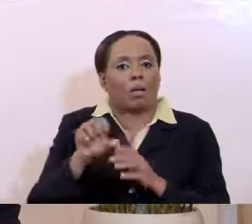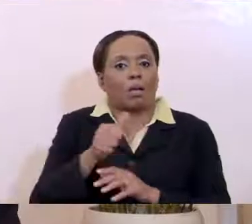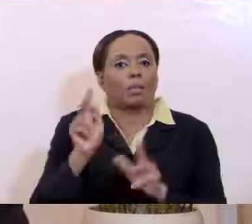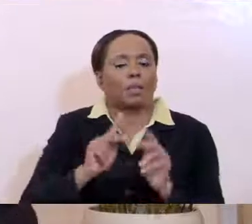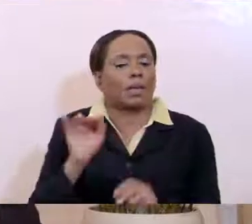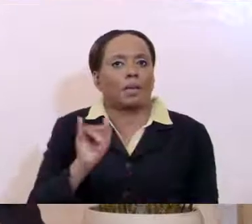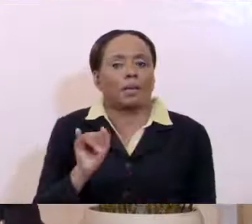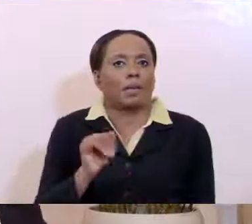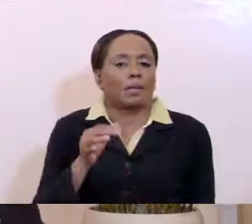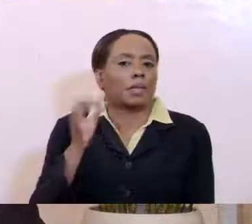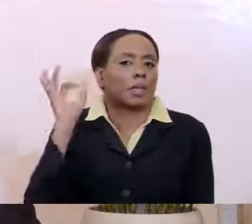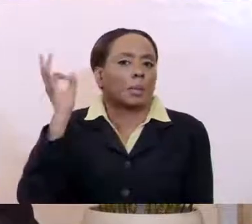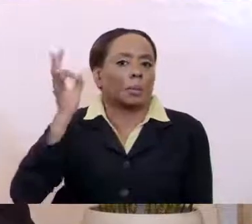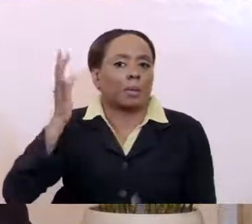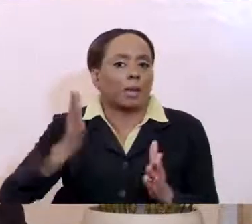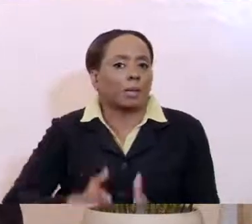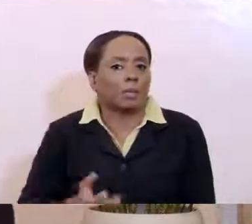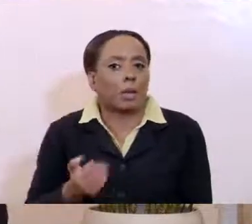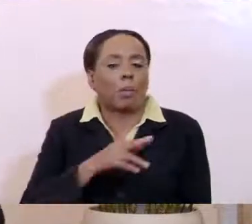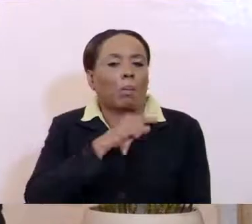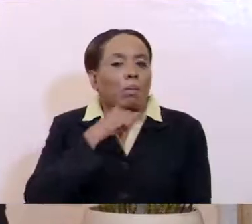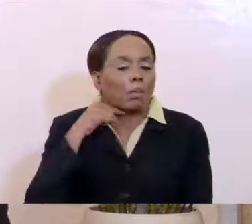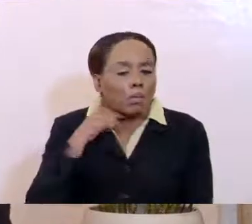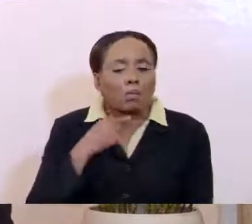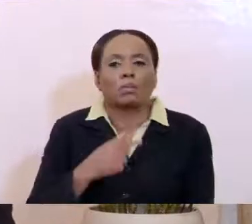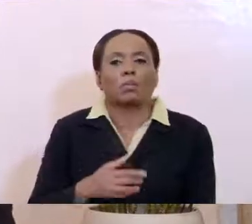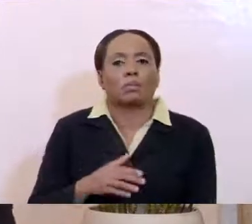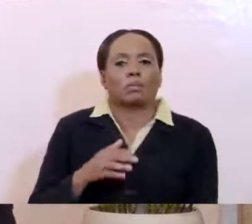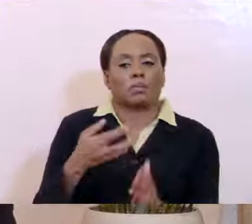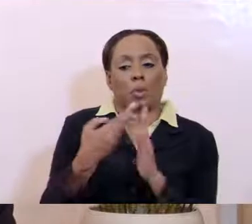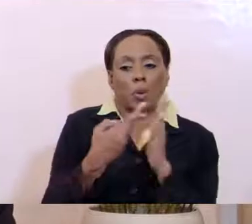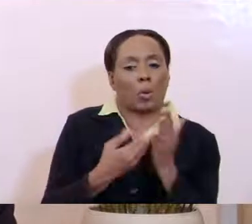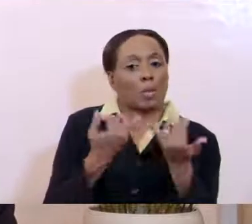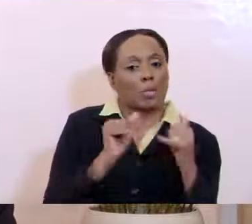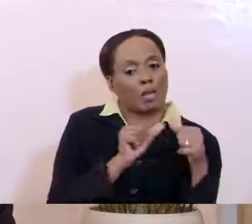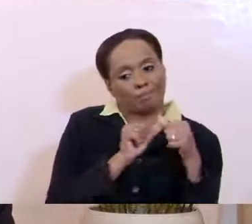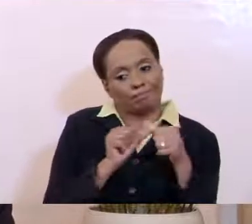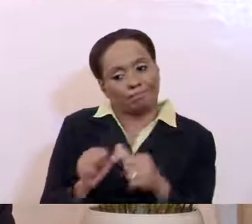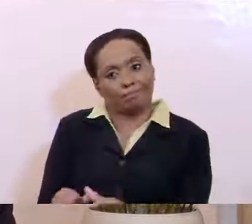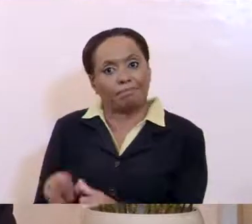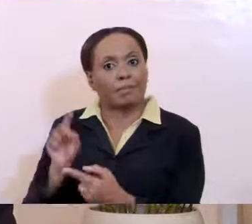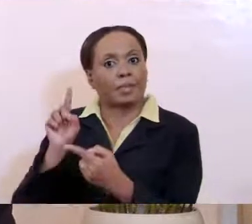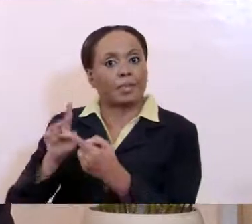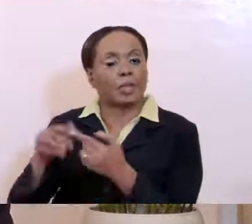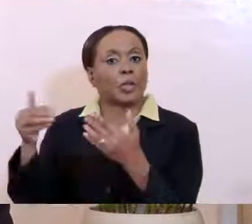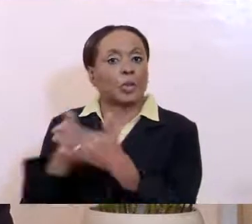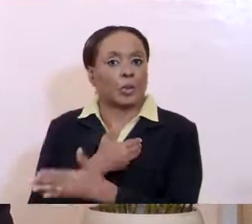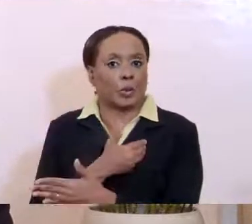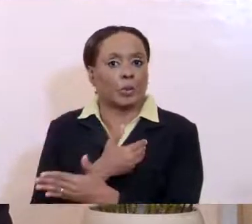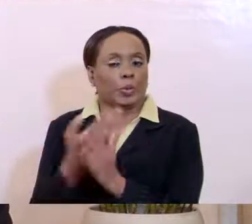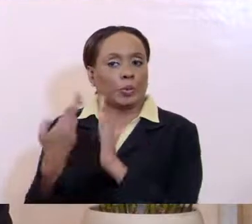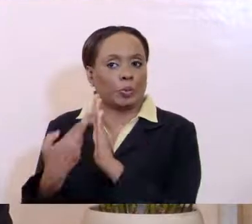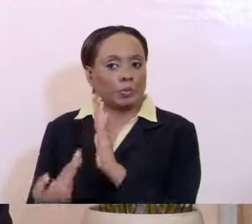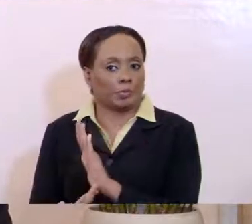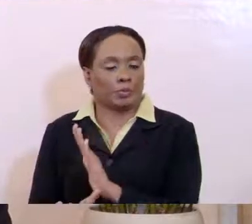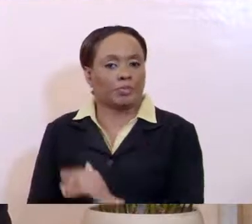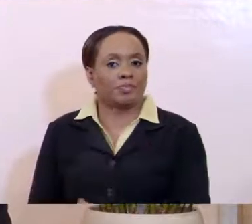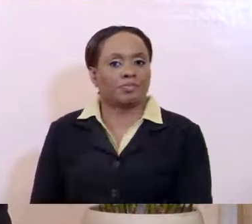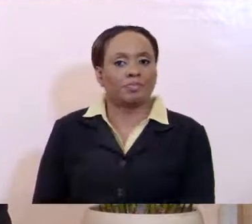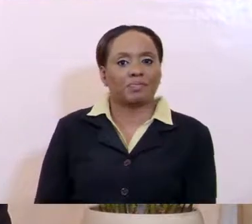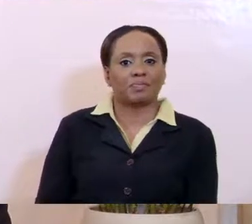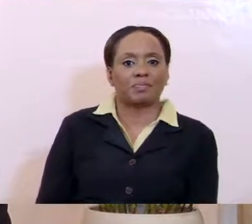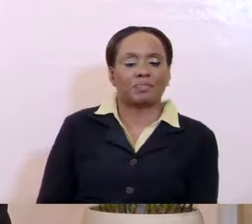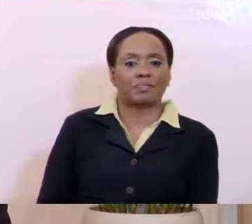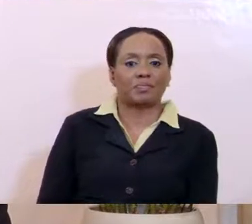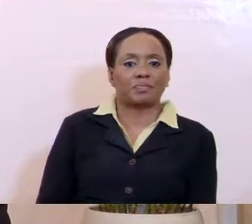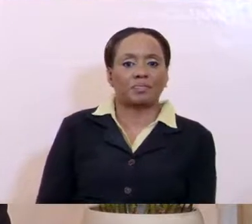respect of churches that we're operating under now will continue into the next directive. And the truth is,